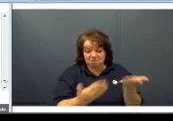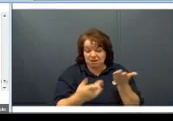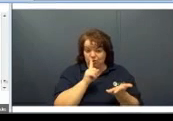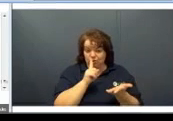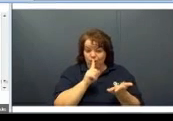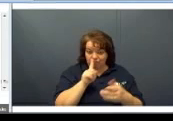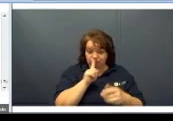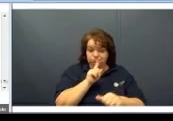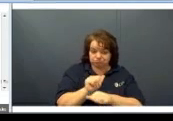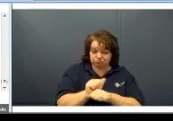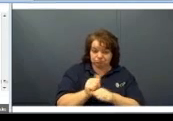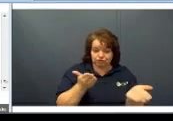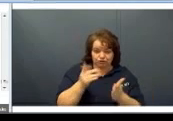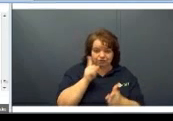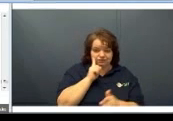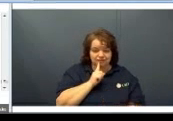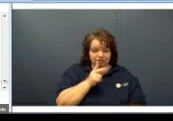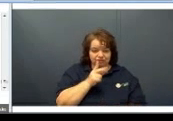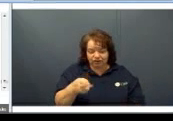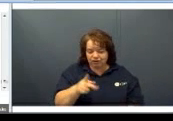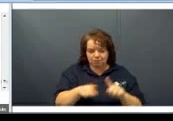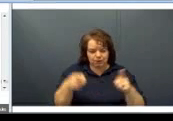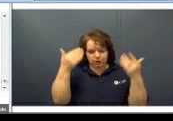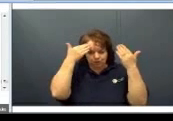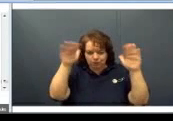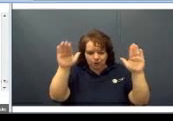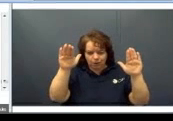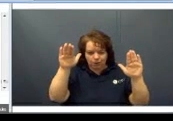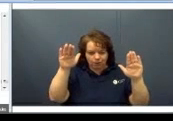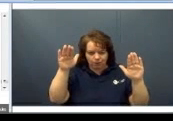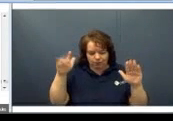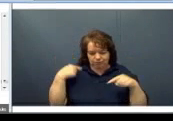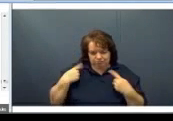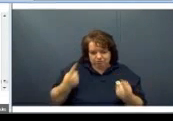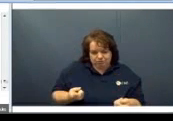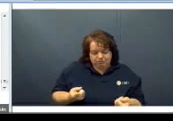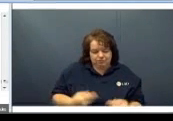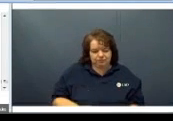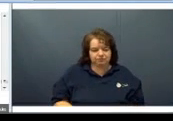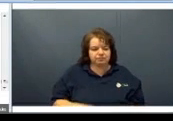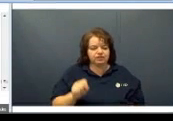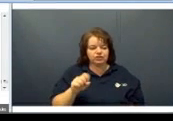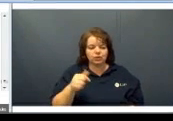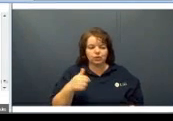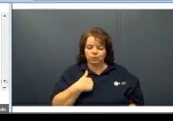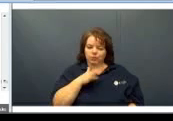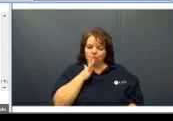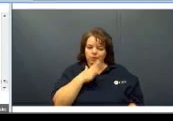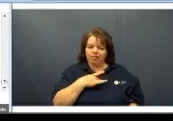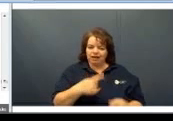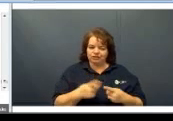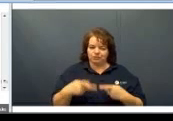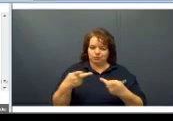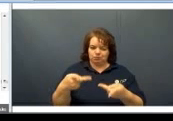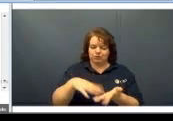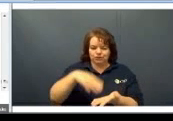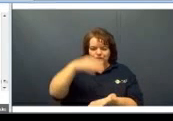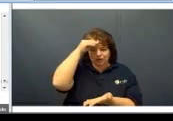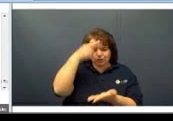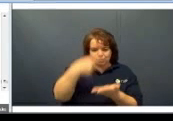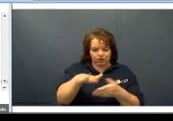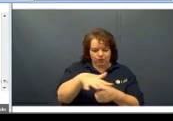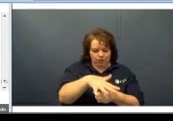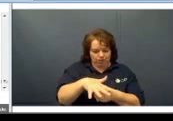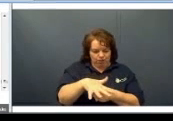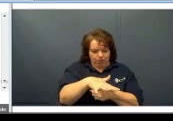and engage them. So you actually may be serving deaf or hard of hearing individuals and not know that. So what we'd like to do